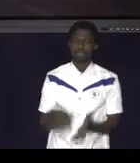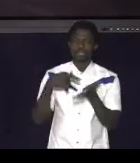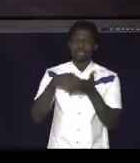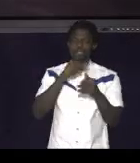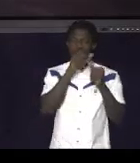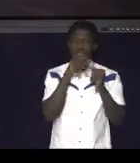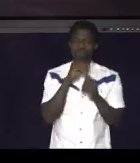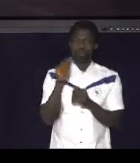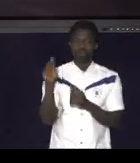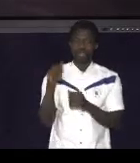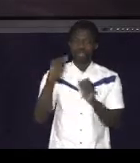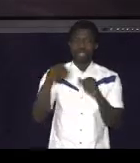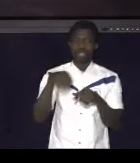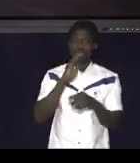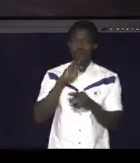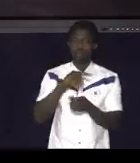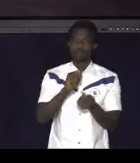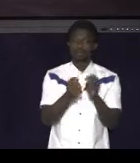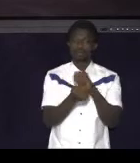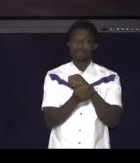this angle A can be turned,